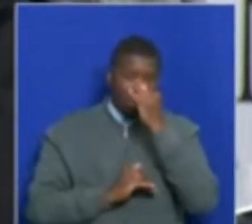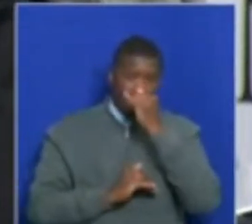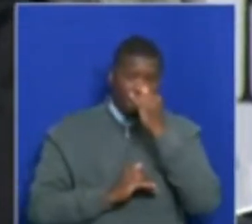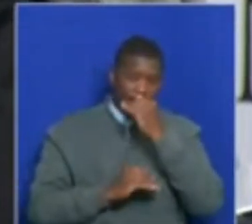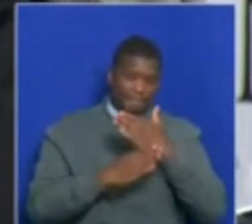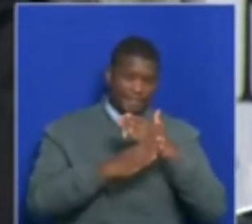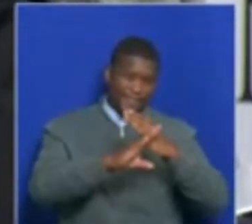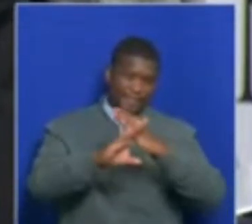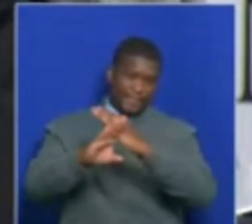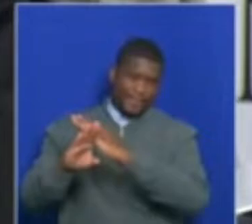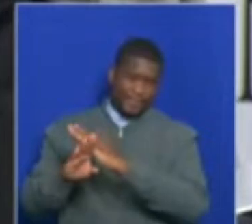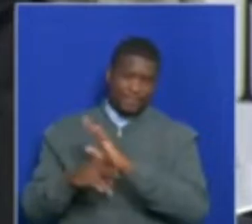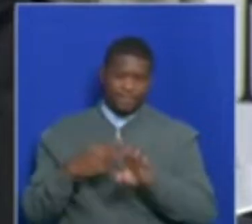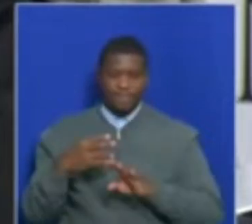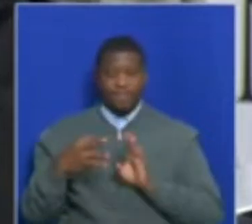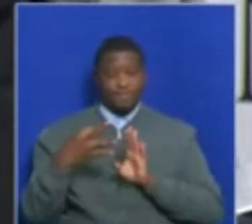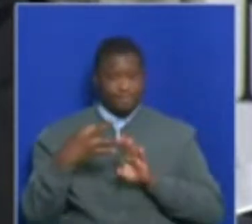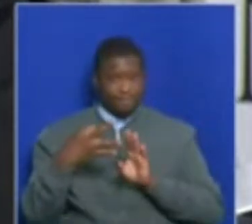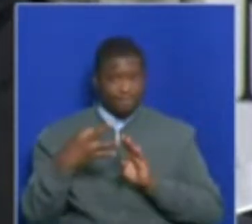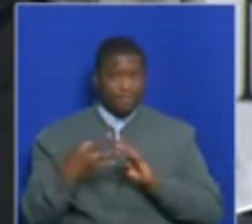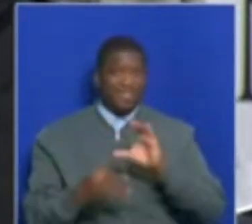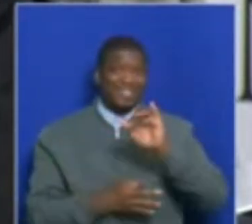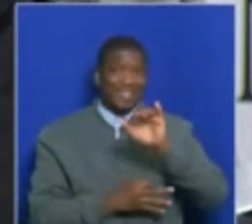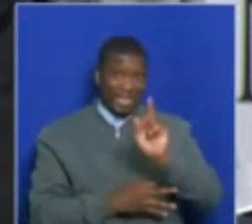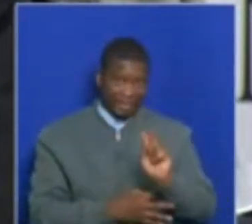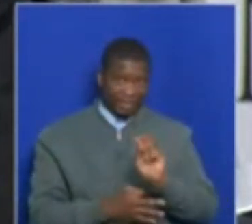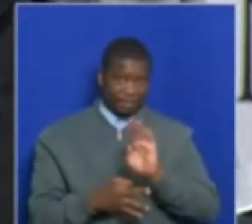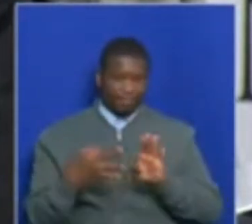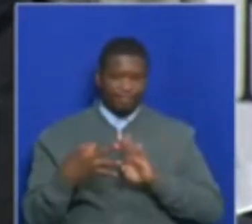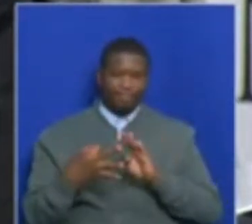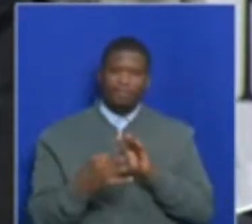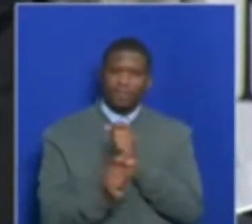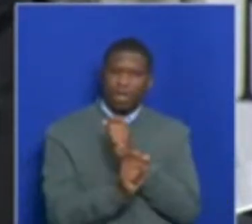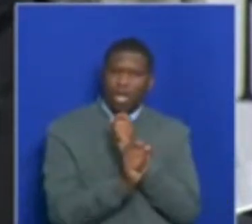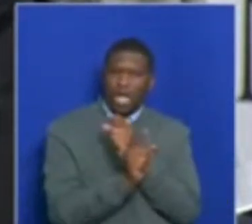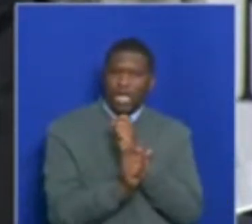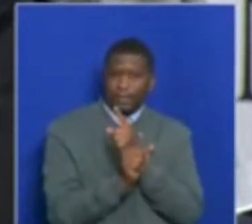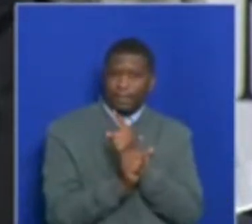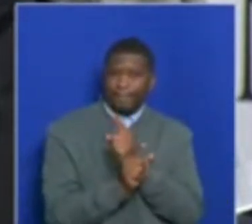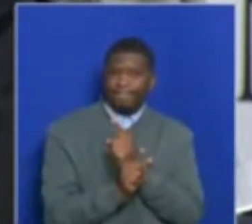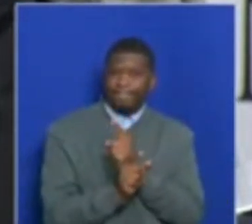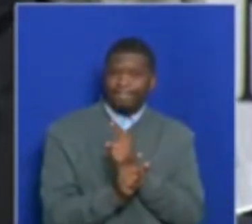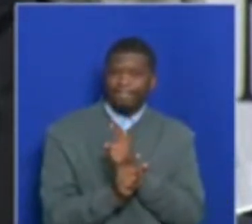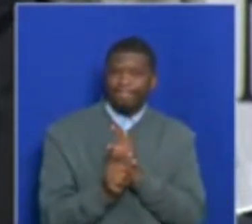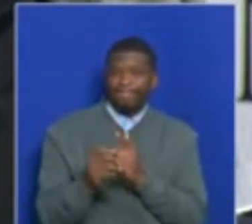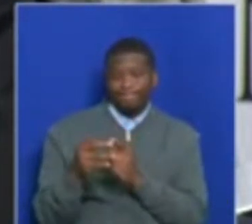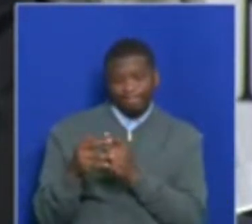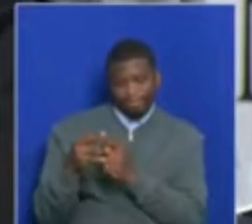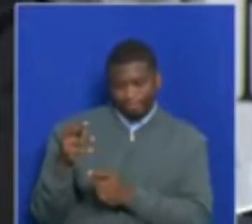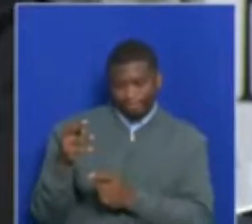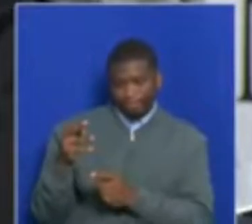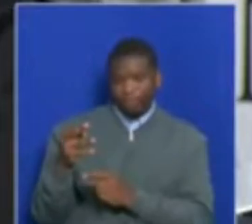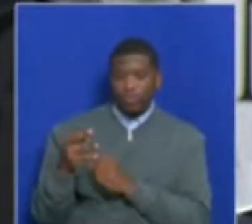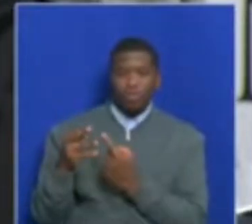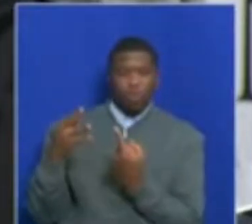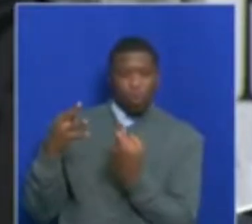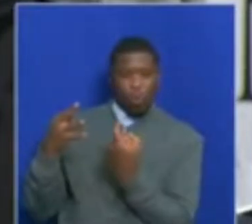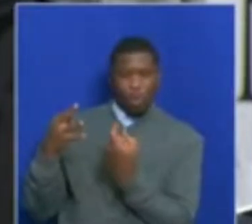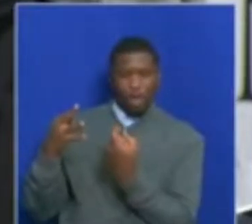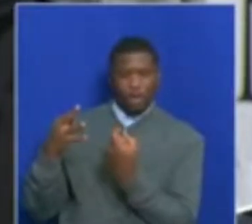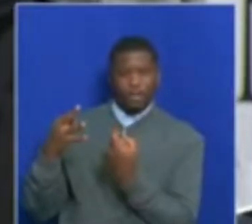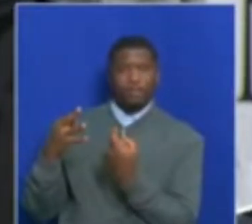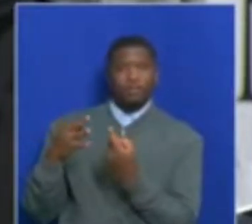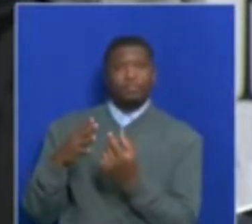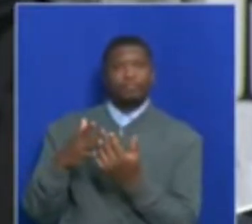taxi industry. And these task teams, the one task team was under Captain